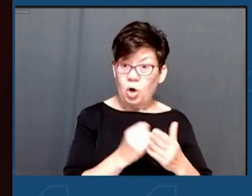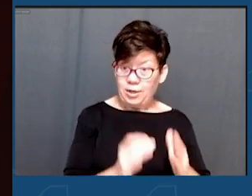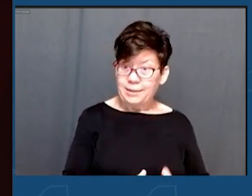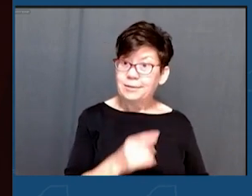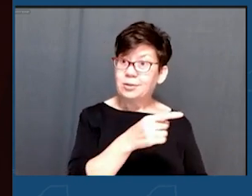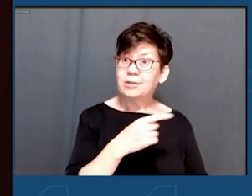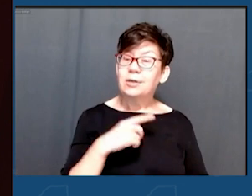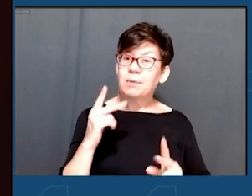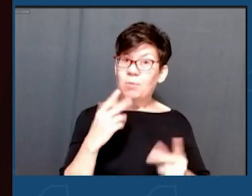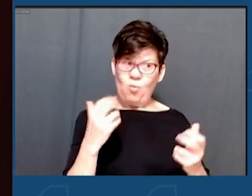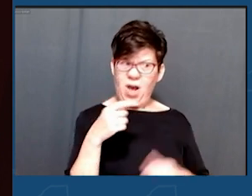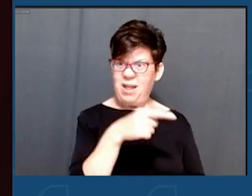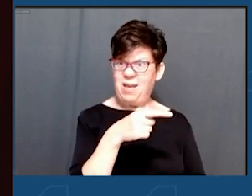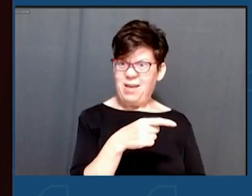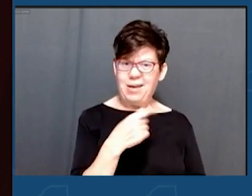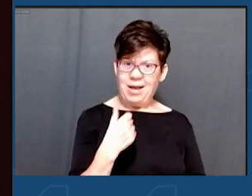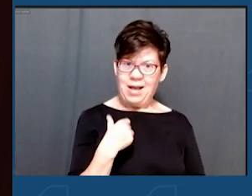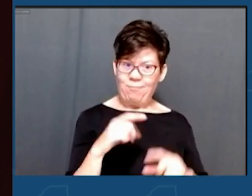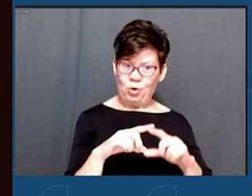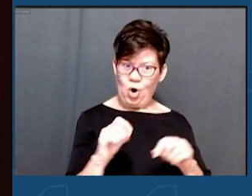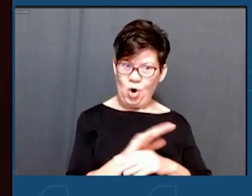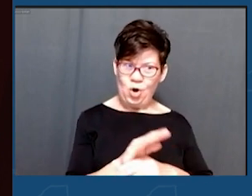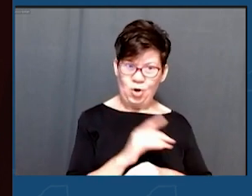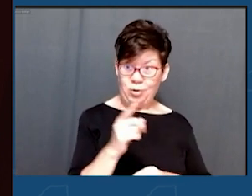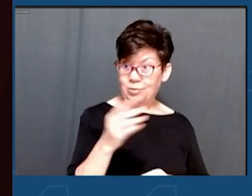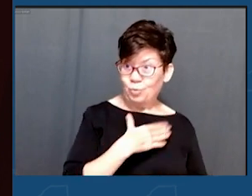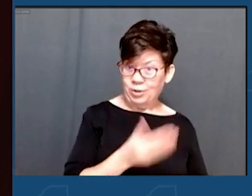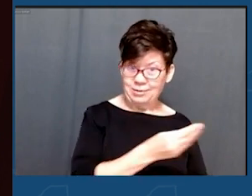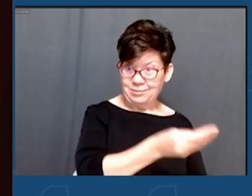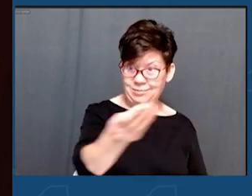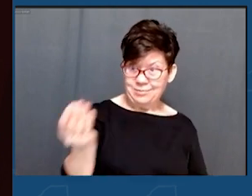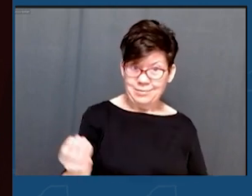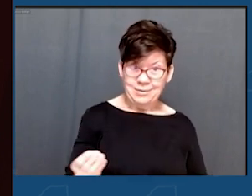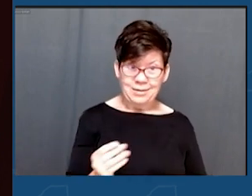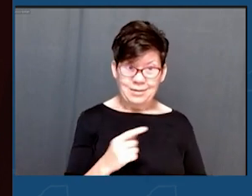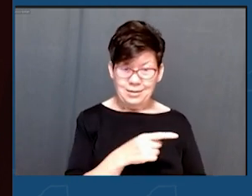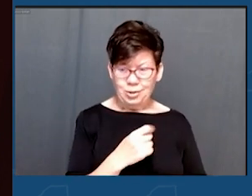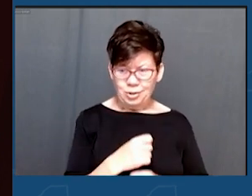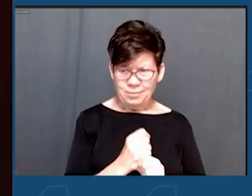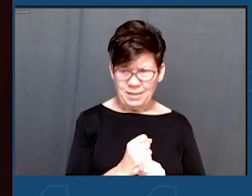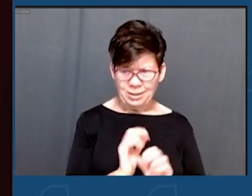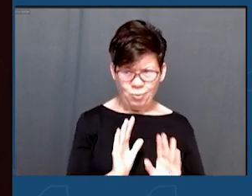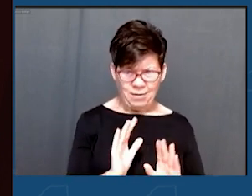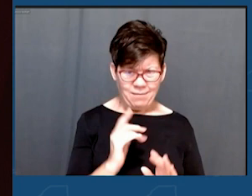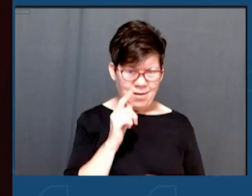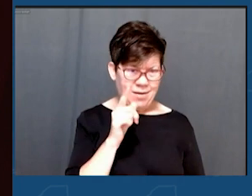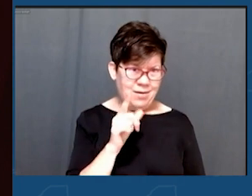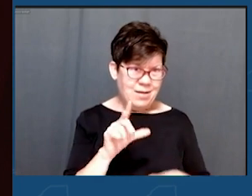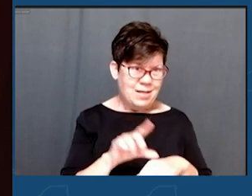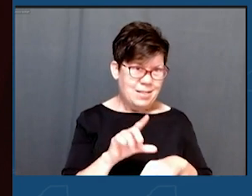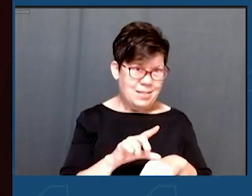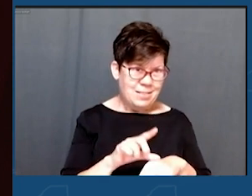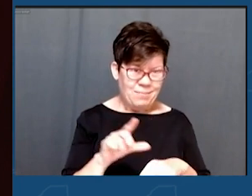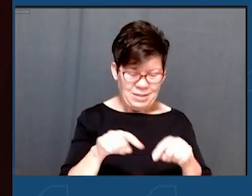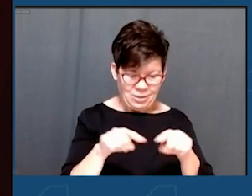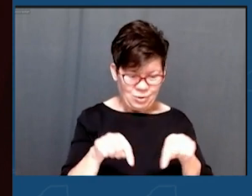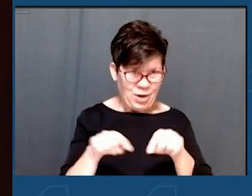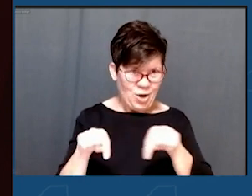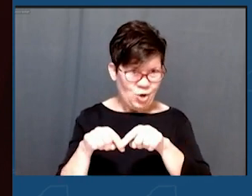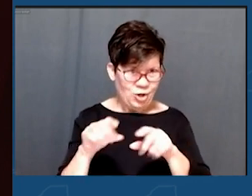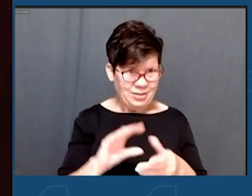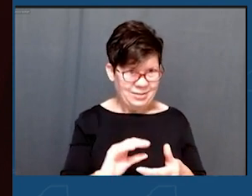I have your card. And she also makes great lemon squares, which she shared with us. So she turned